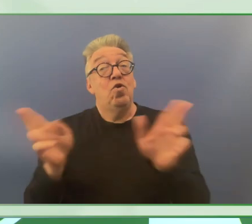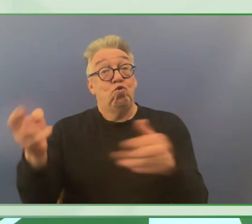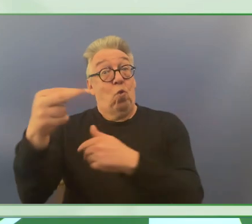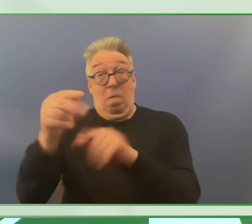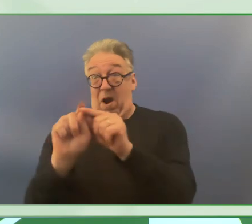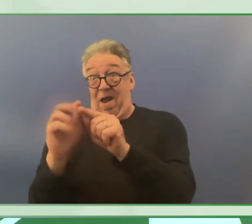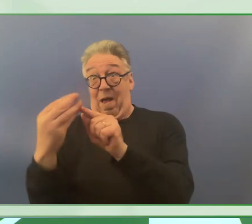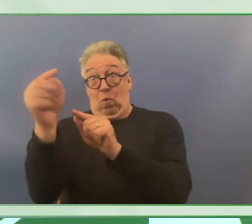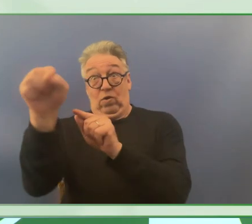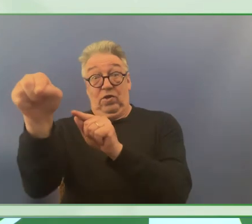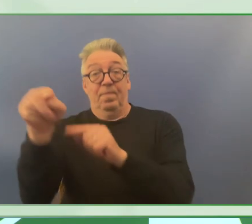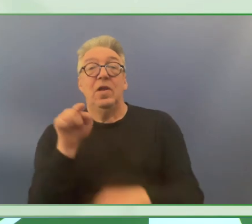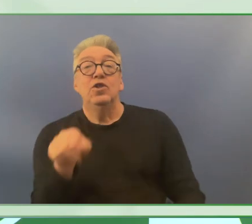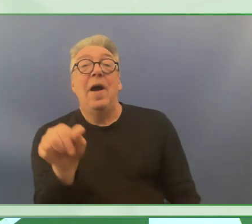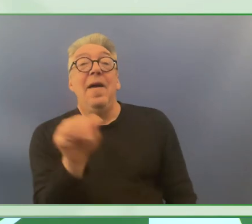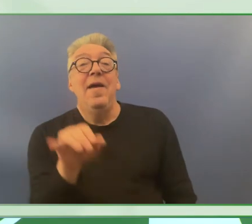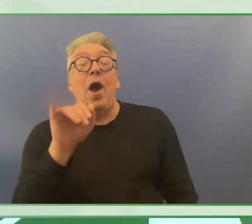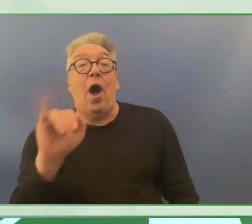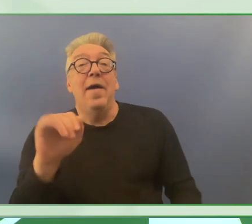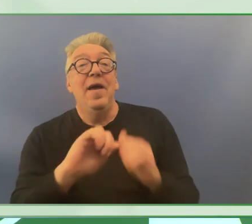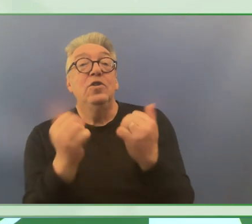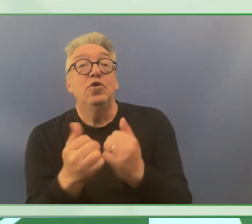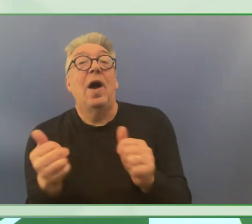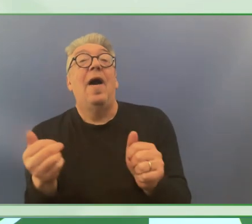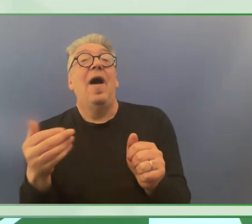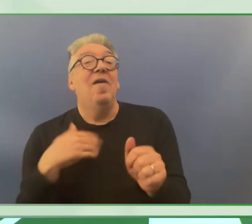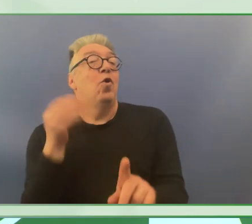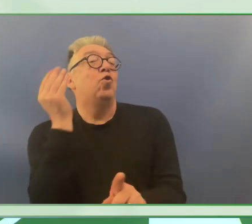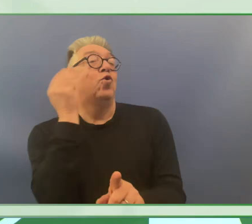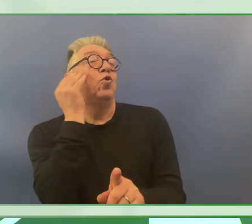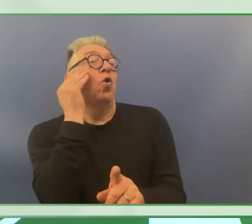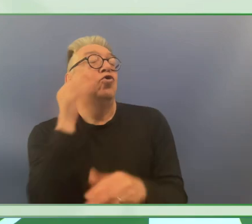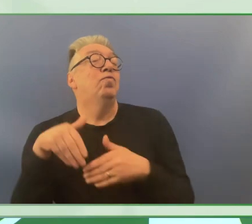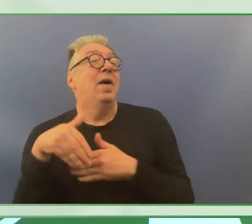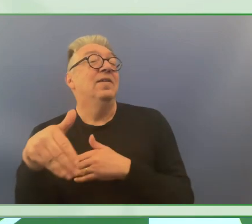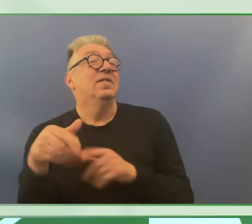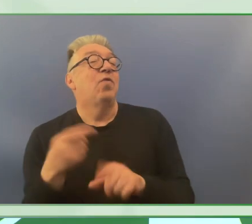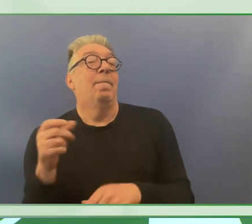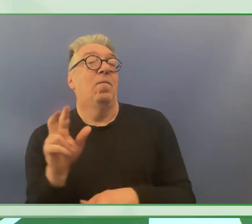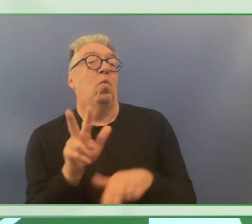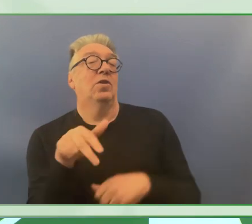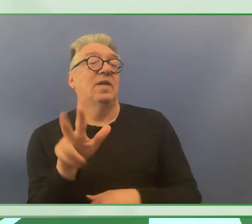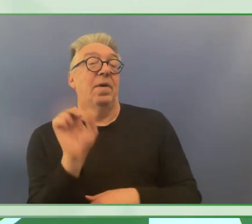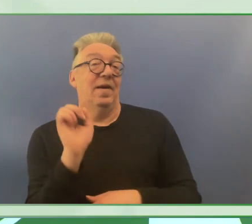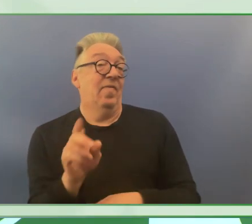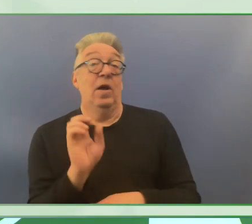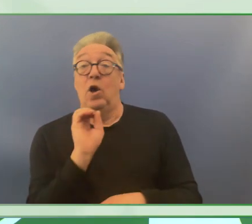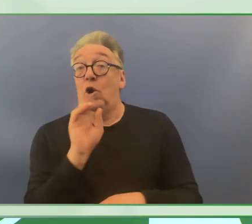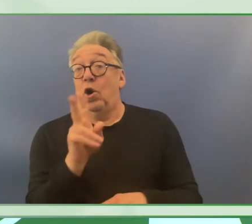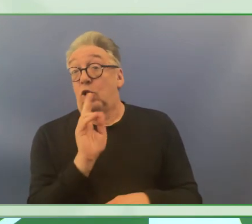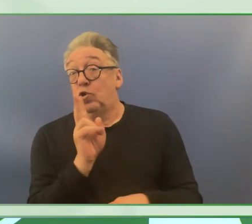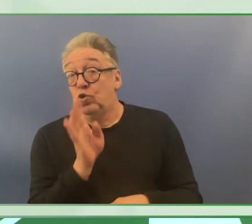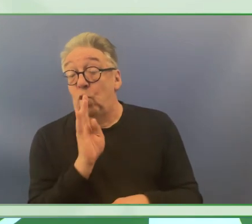it's an AI agent with a knowledge base on WhatsApp. And you can send text messages, you can send voice, you can send even